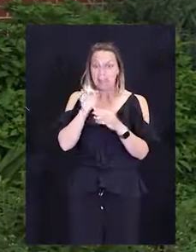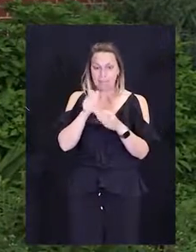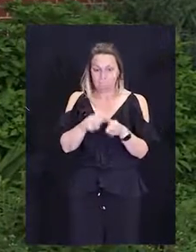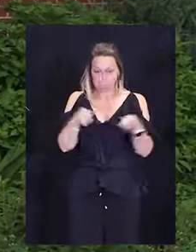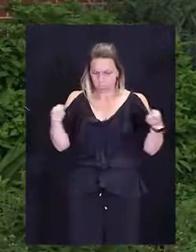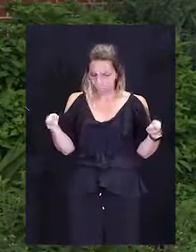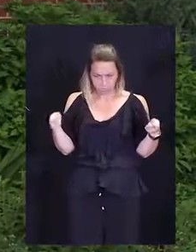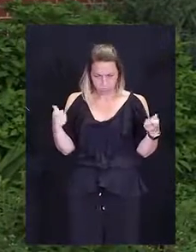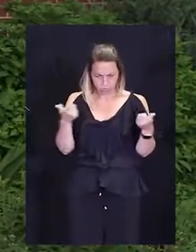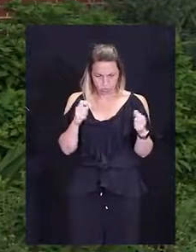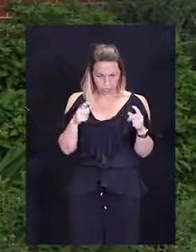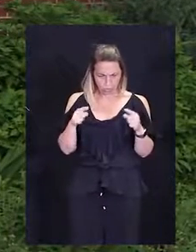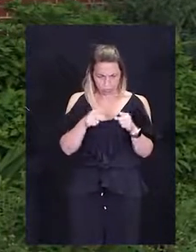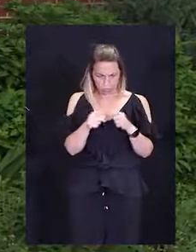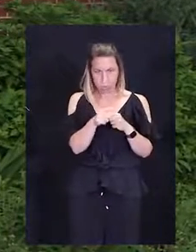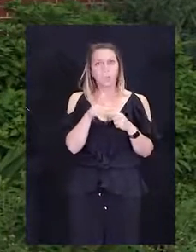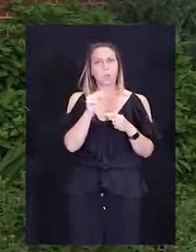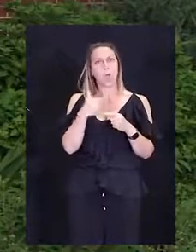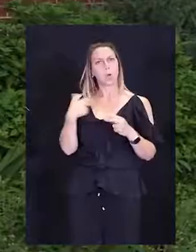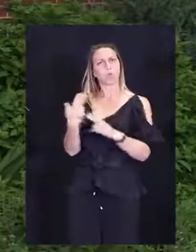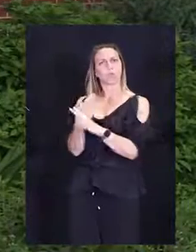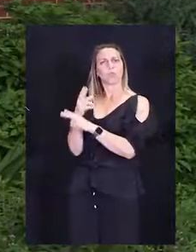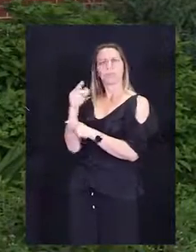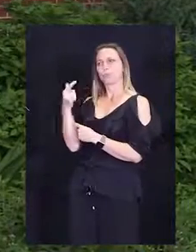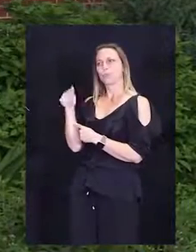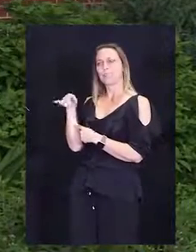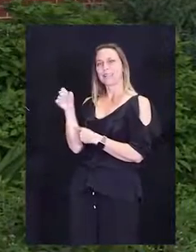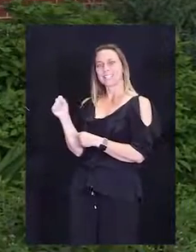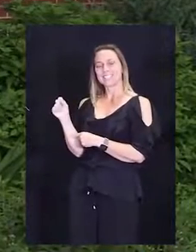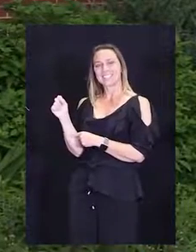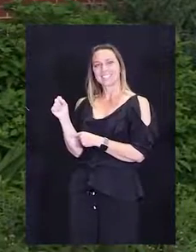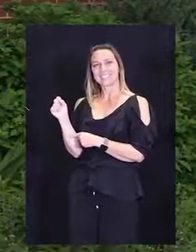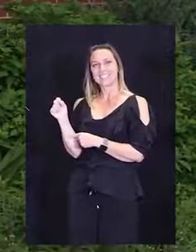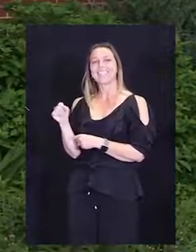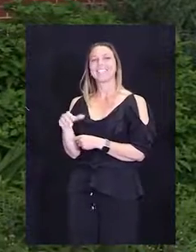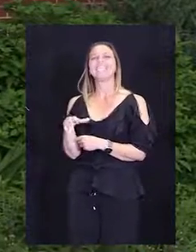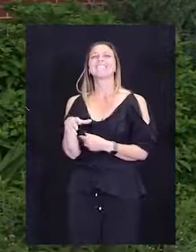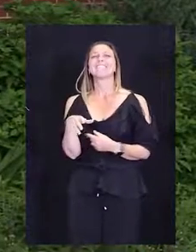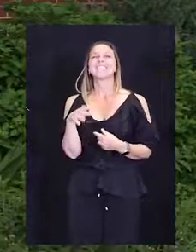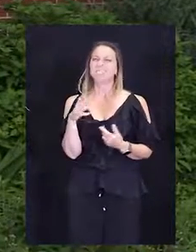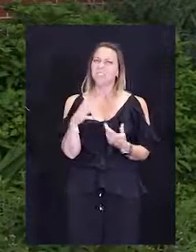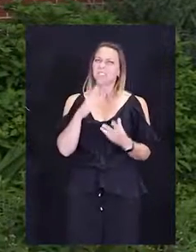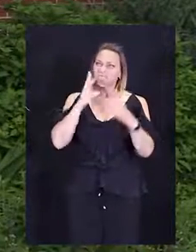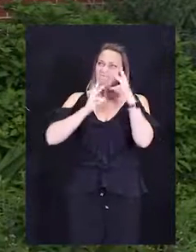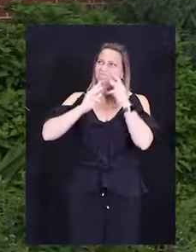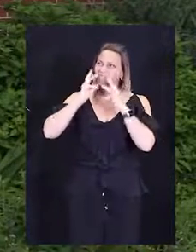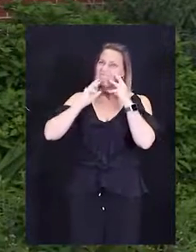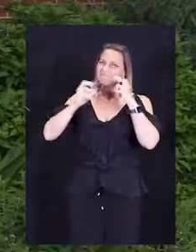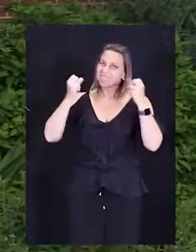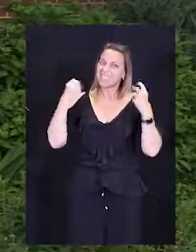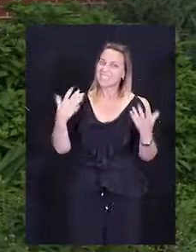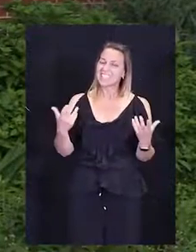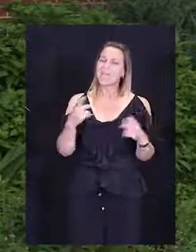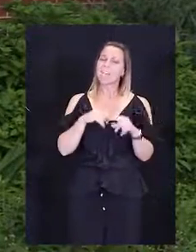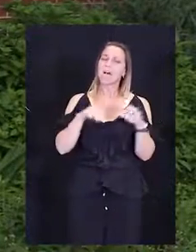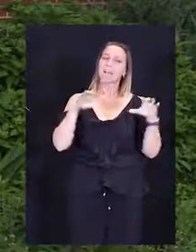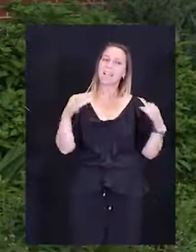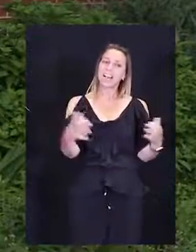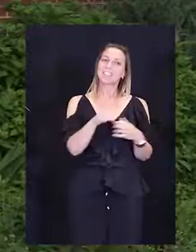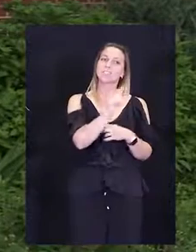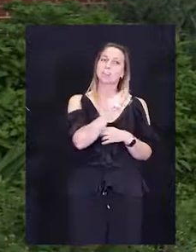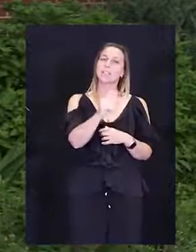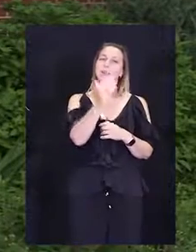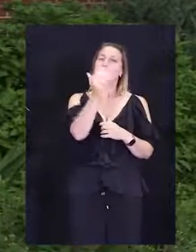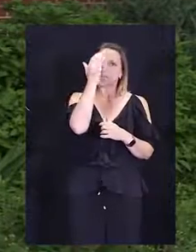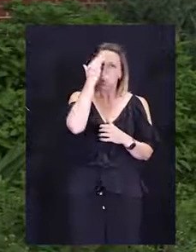Indeed, as we move forward in history, finding our direction will require us to tap into the champion within each of us. After all,